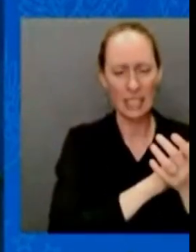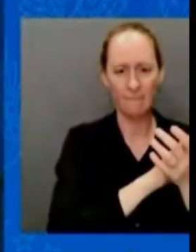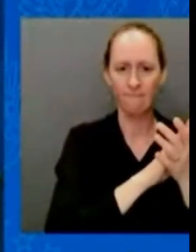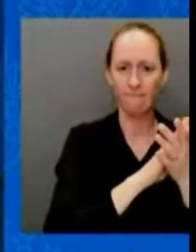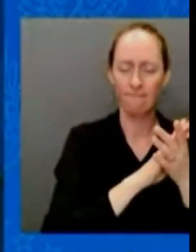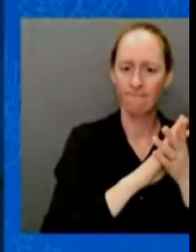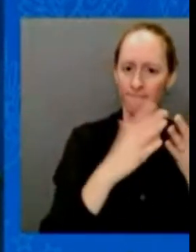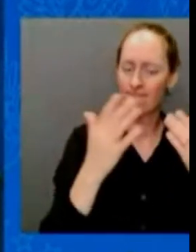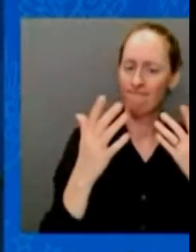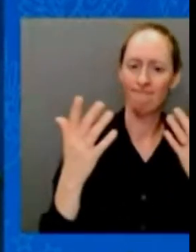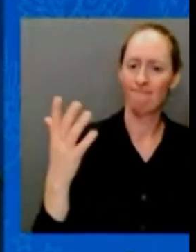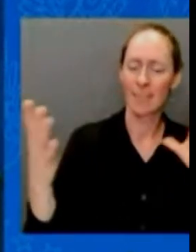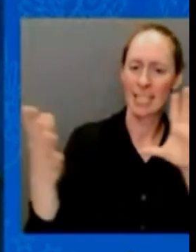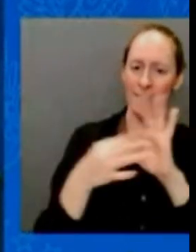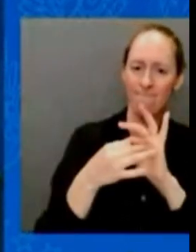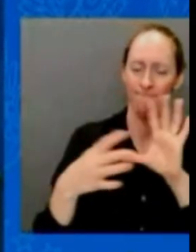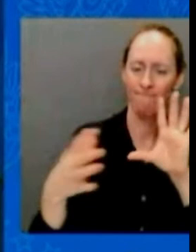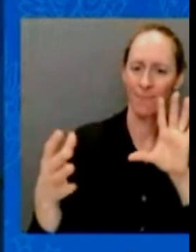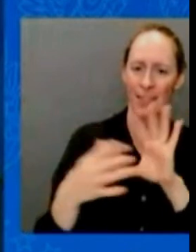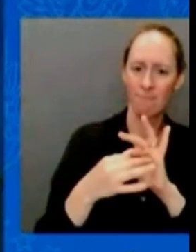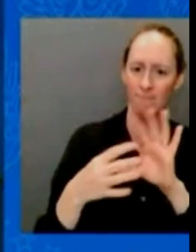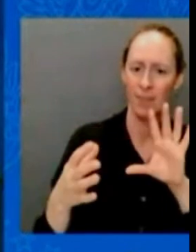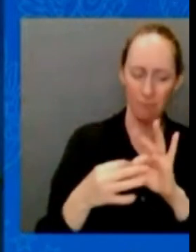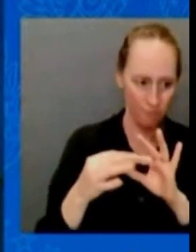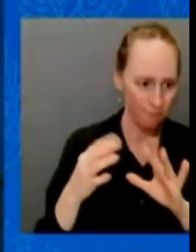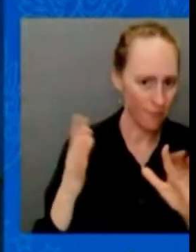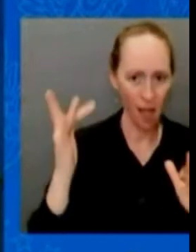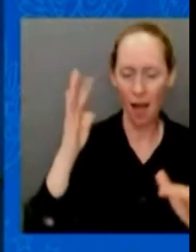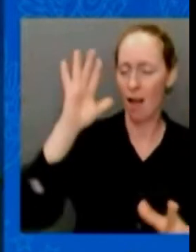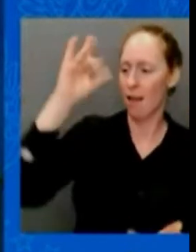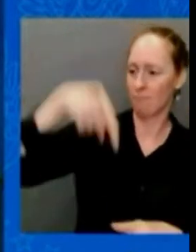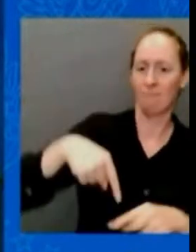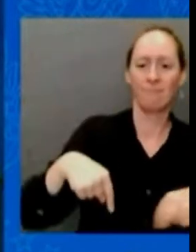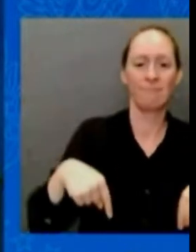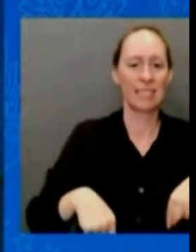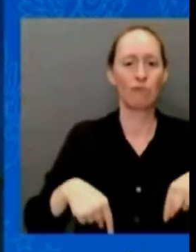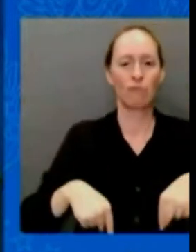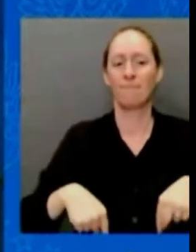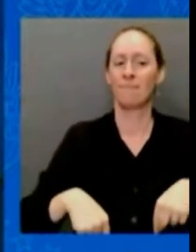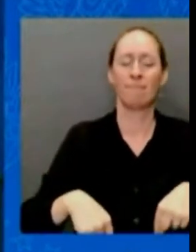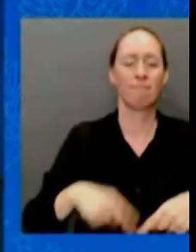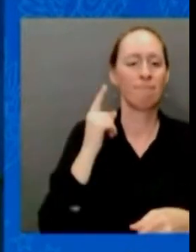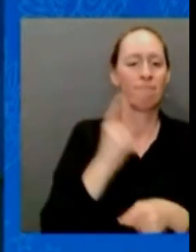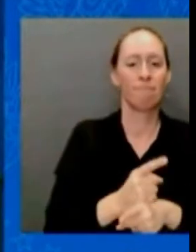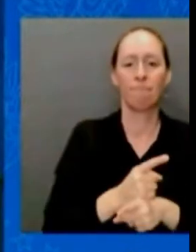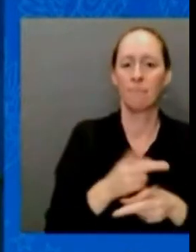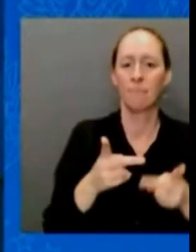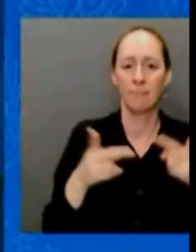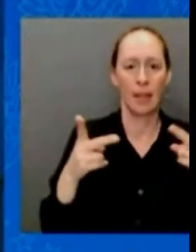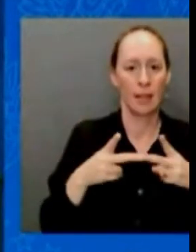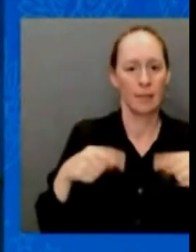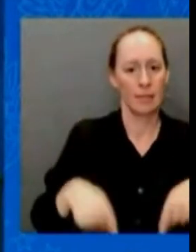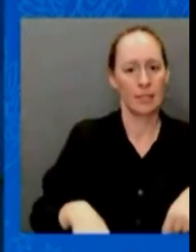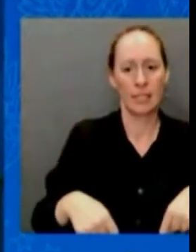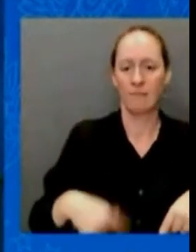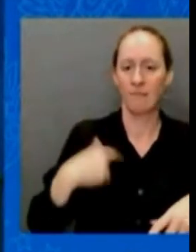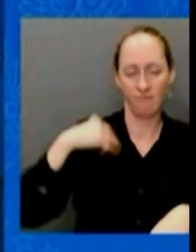our new mega fabs here in Clay. And we are really excited about becoming part of your community